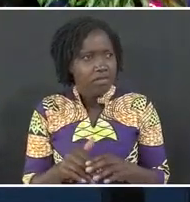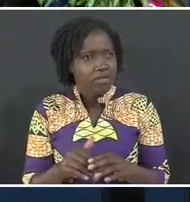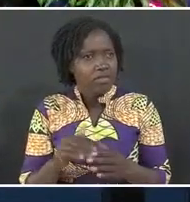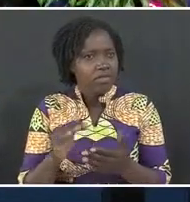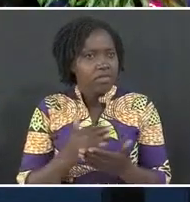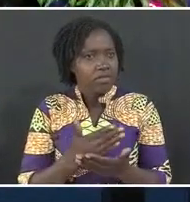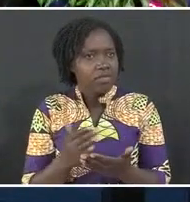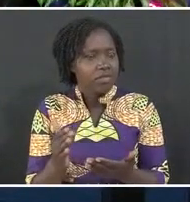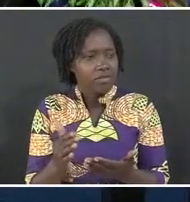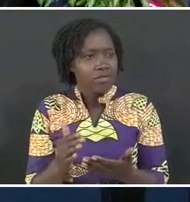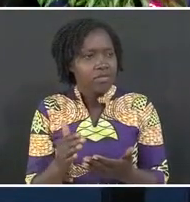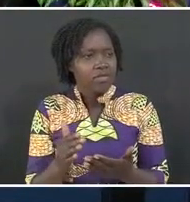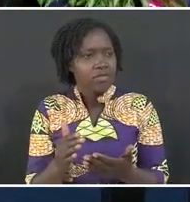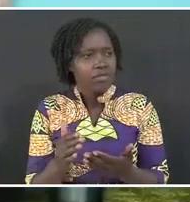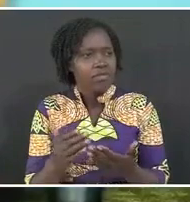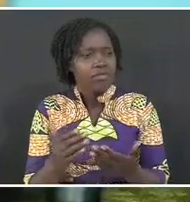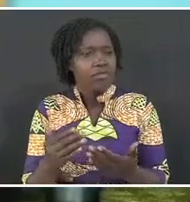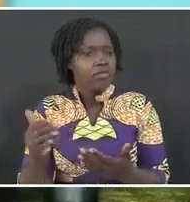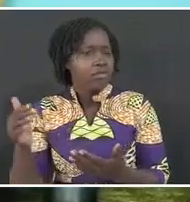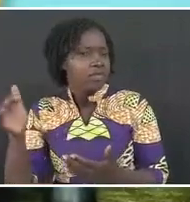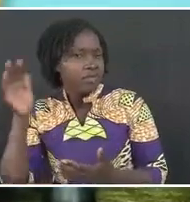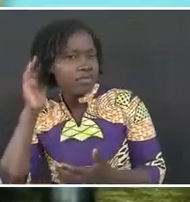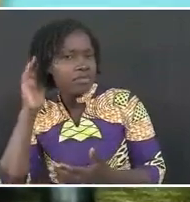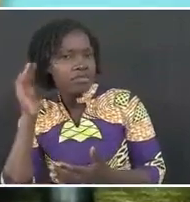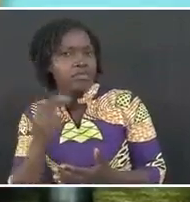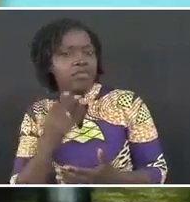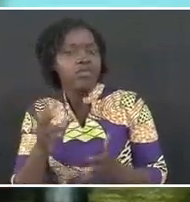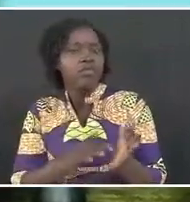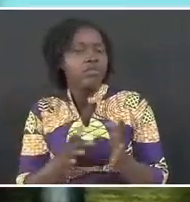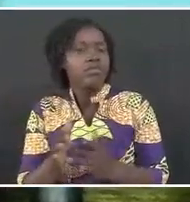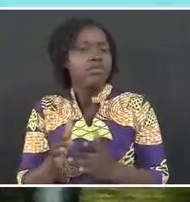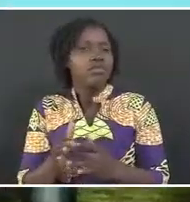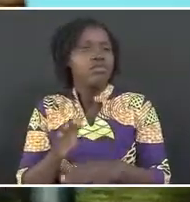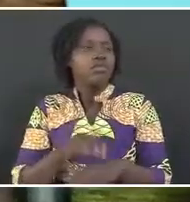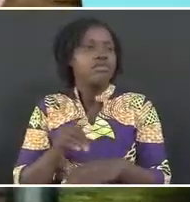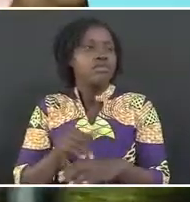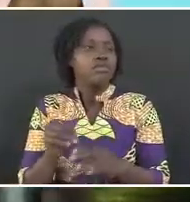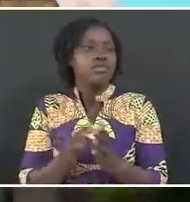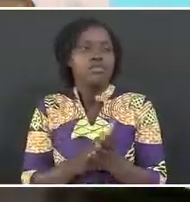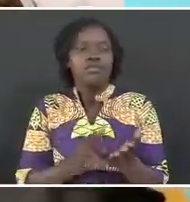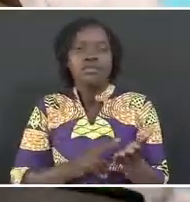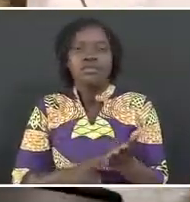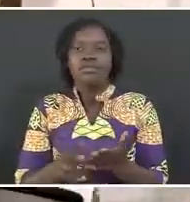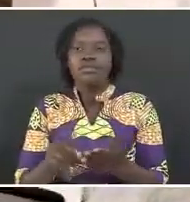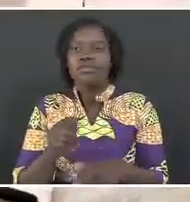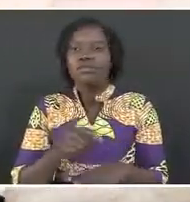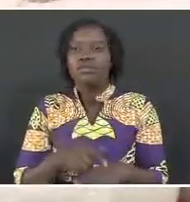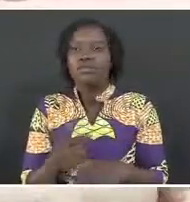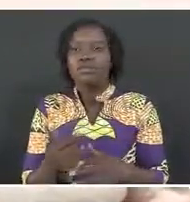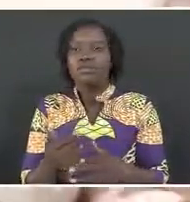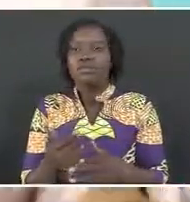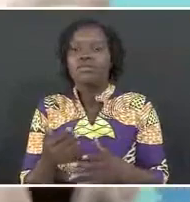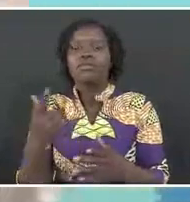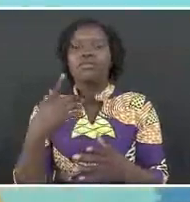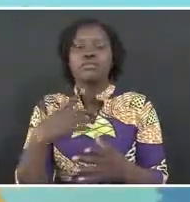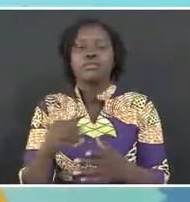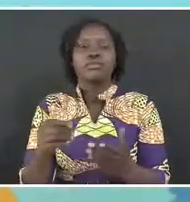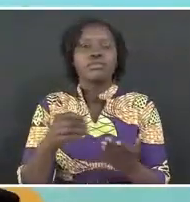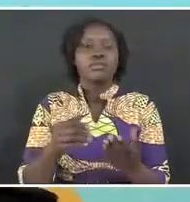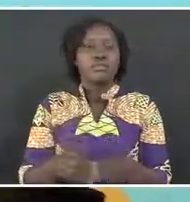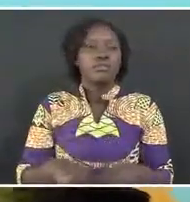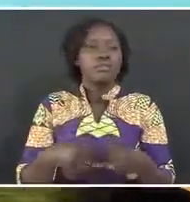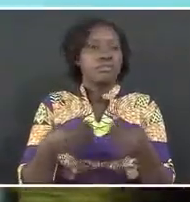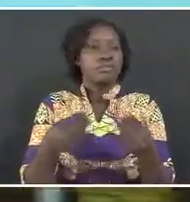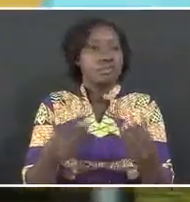hymn, Hark the Voice of Jesus Calling. And there is this verse, Kwa sala na